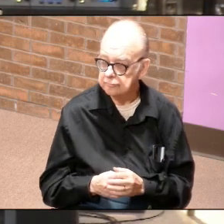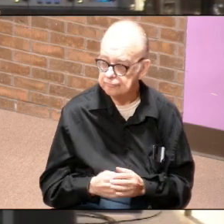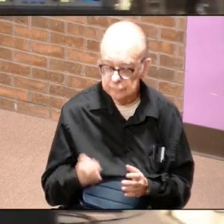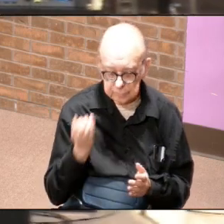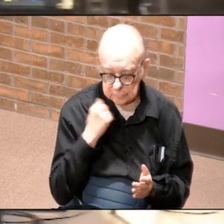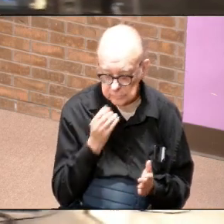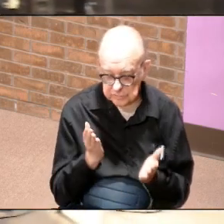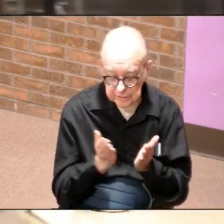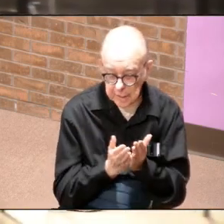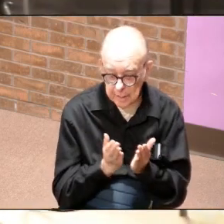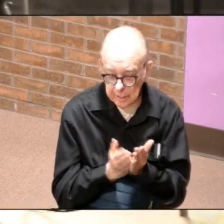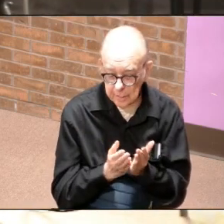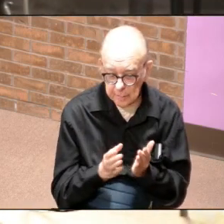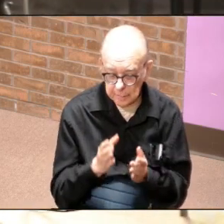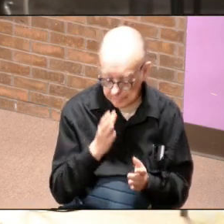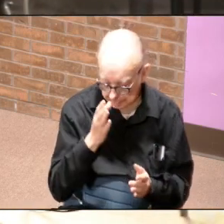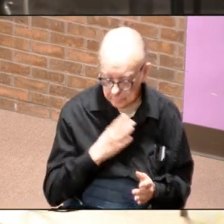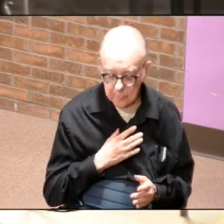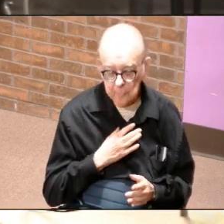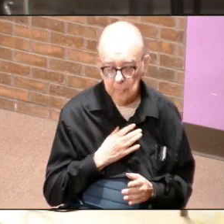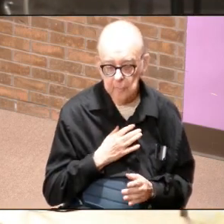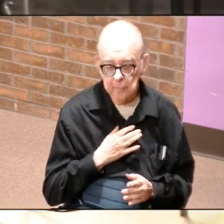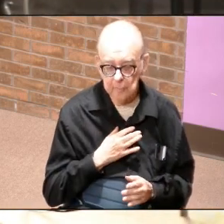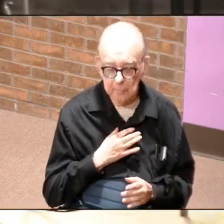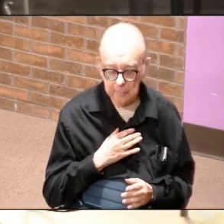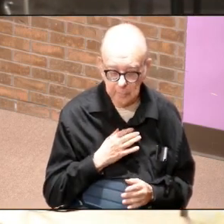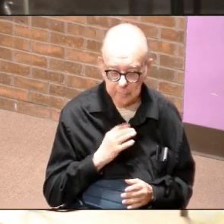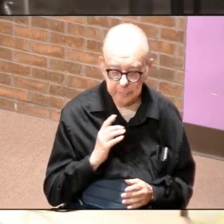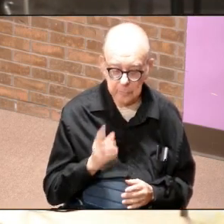If it's not on the registry, ladies and gentlemen,